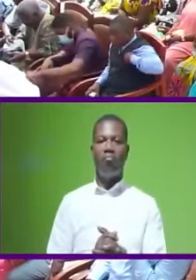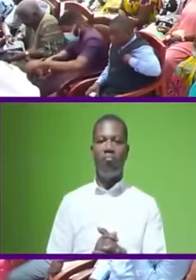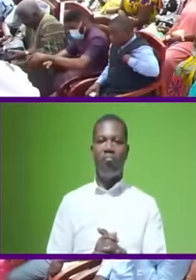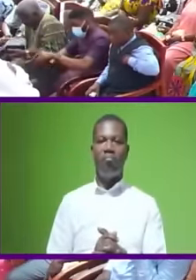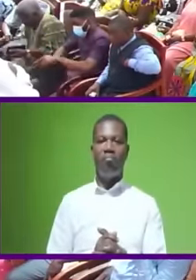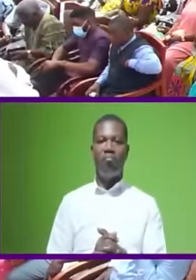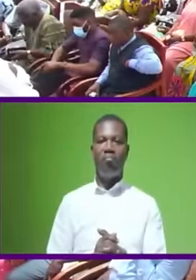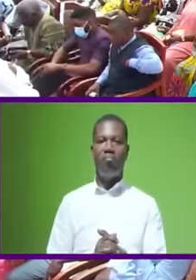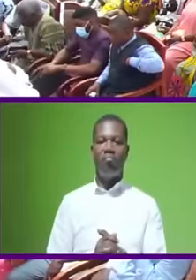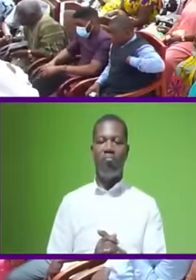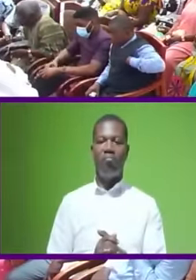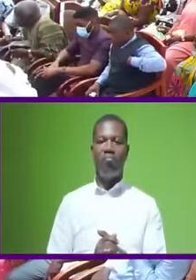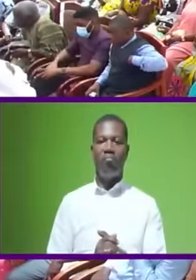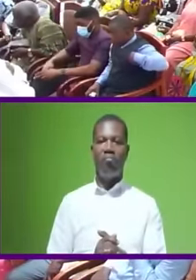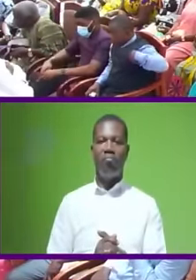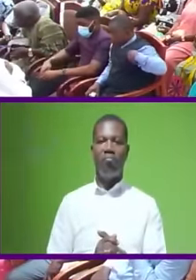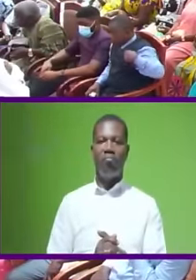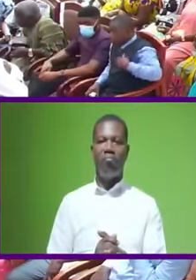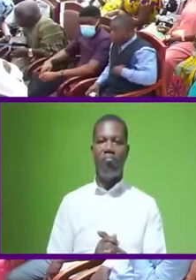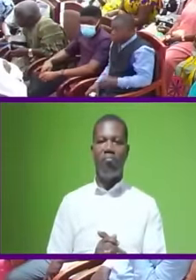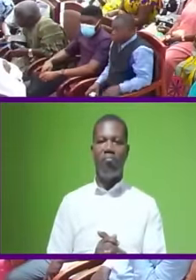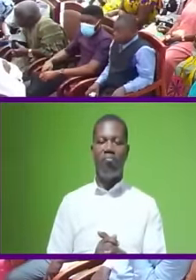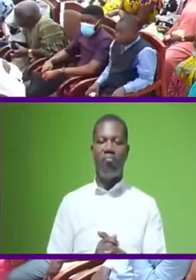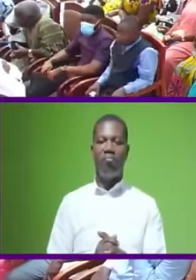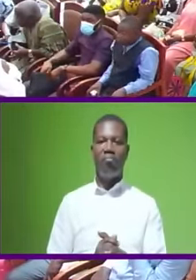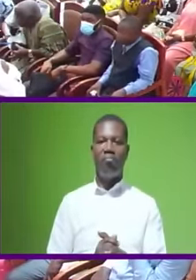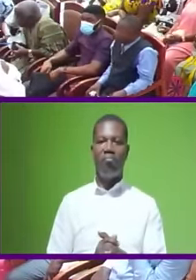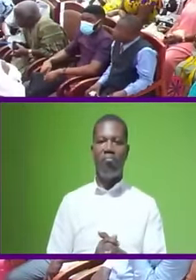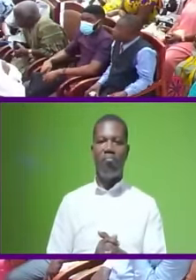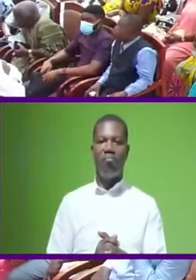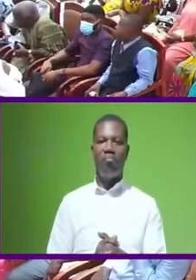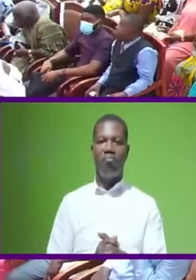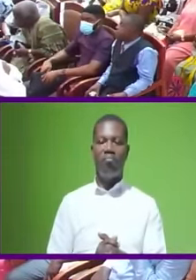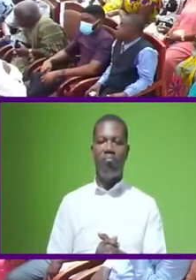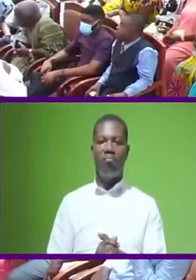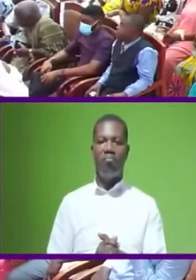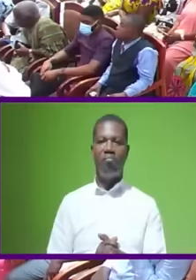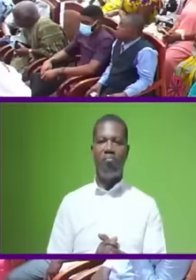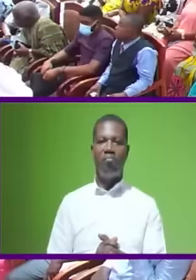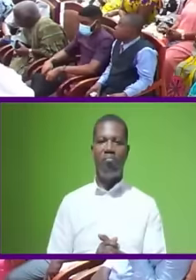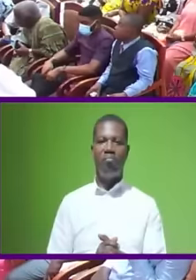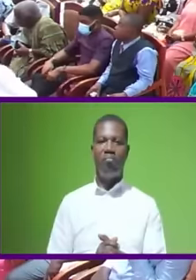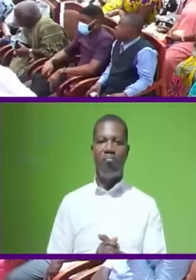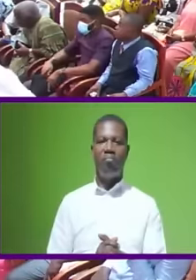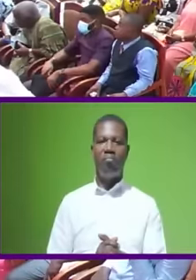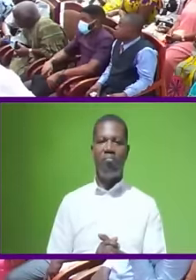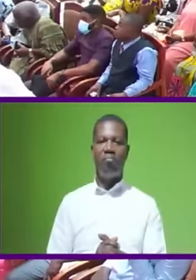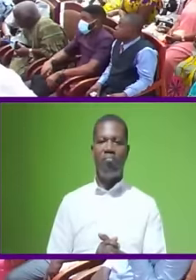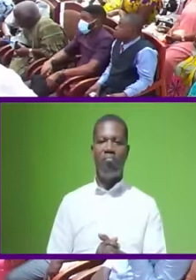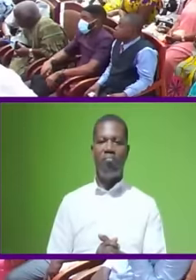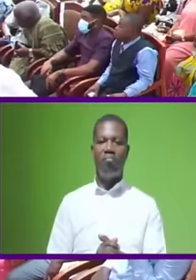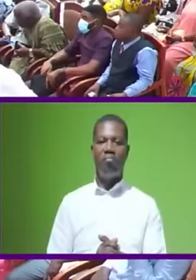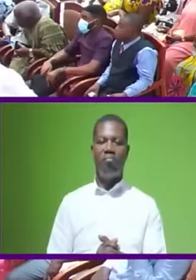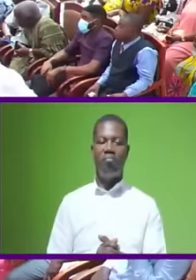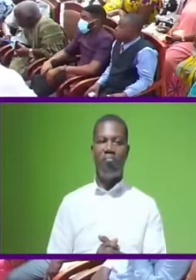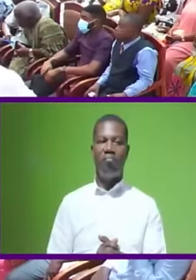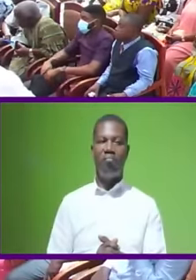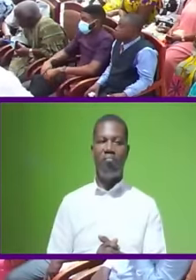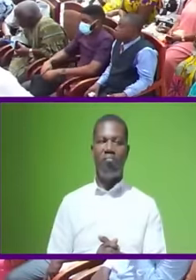to put things in order and appropriately. Other than that, how can the 500 years be